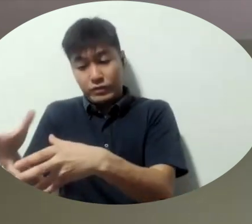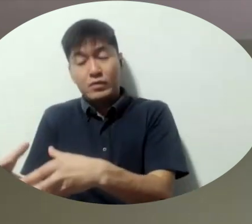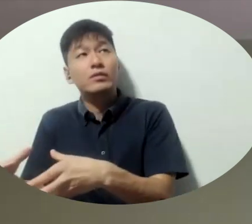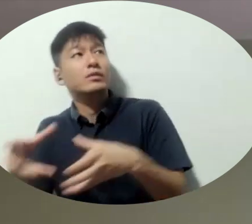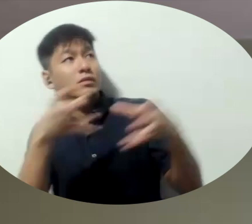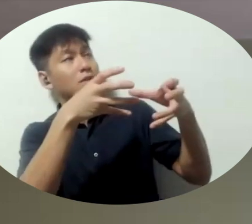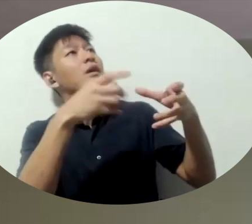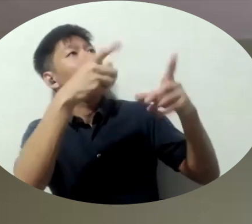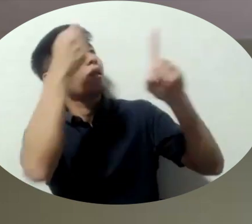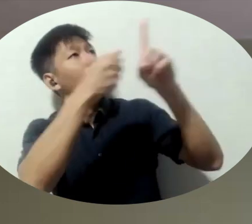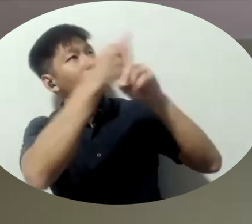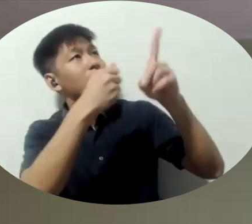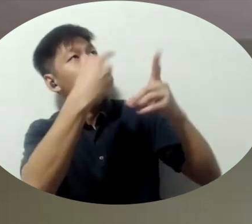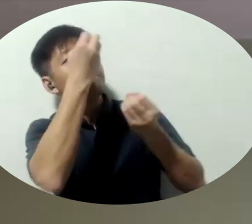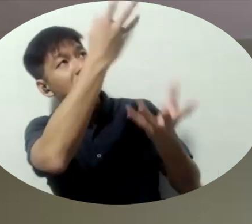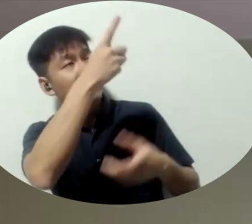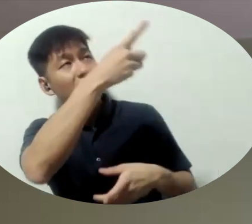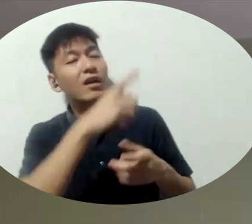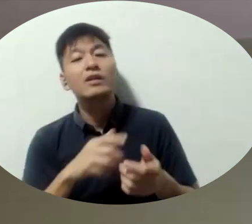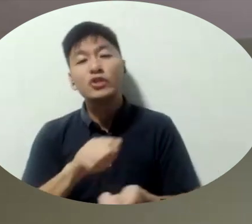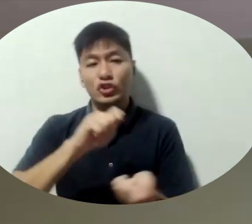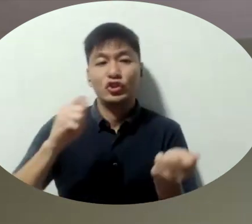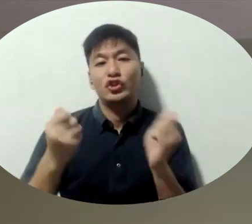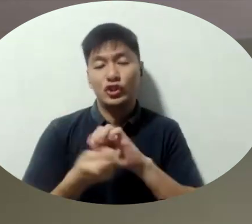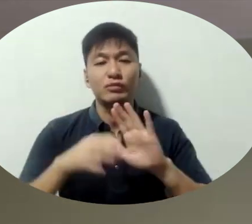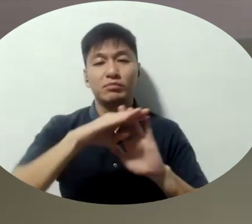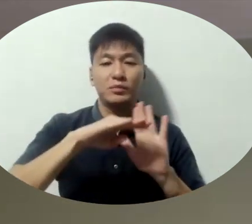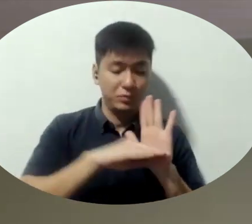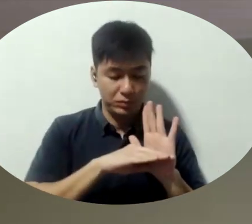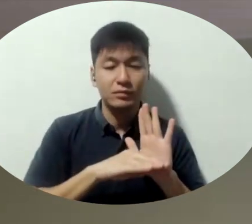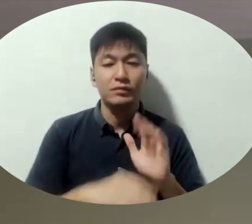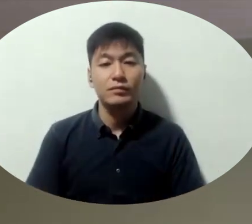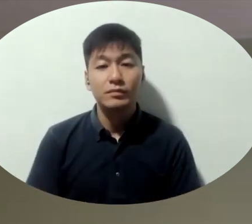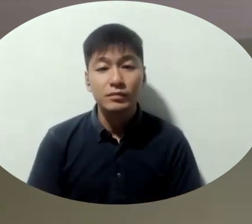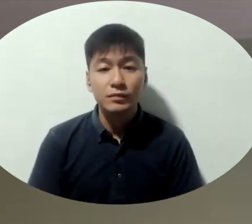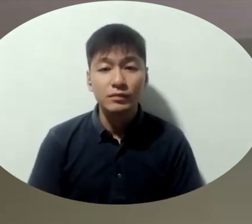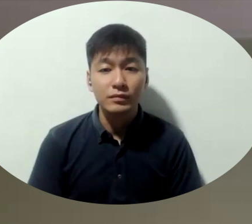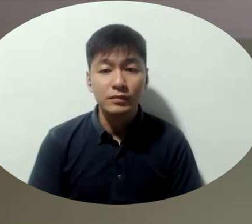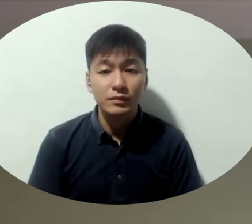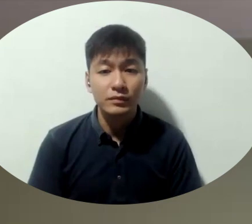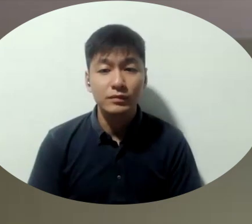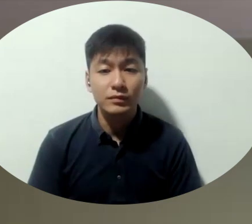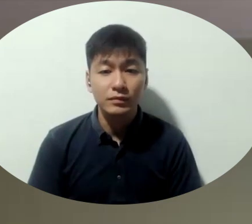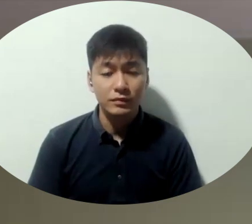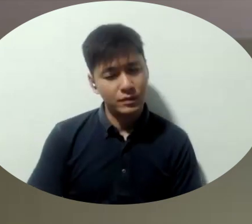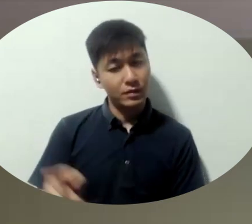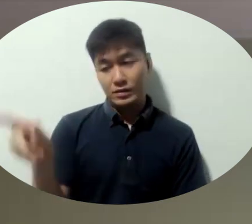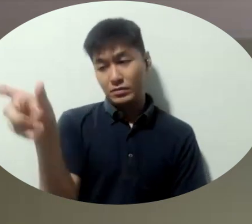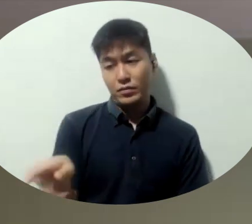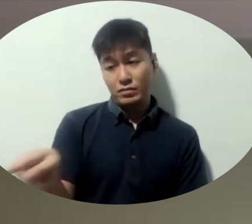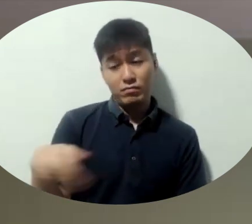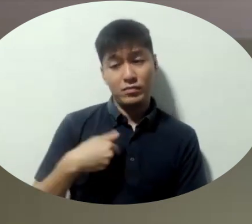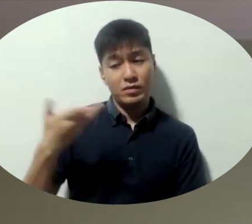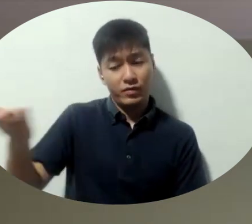of our participants onto the panel, because she's been just such a great contributor in the chat, or he, I'm actually, Rosalie,